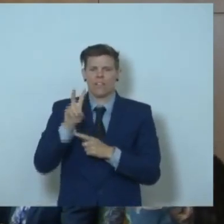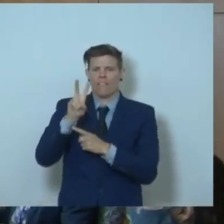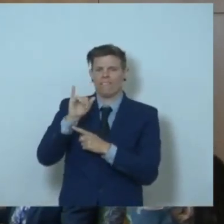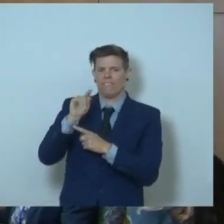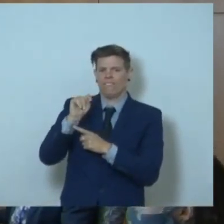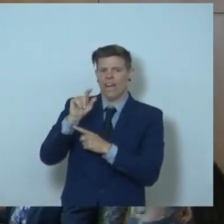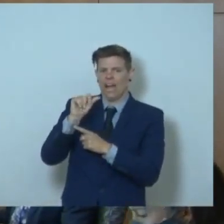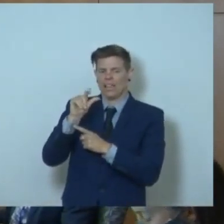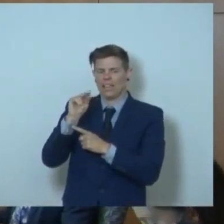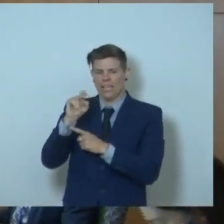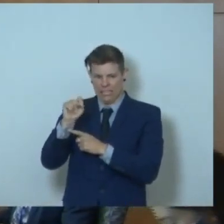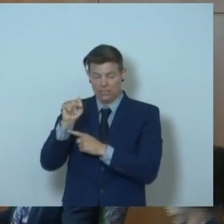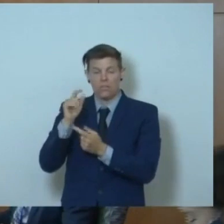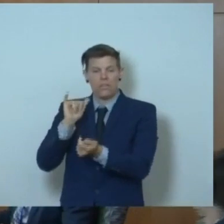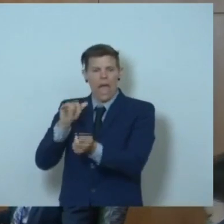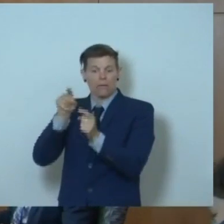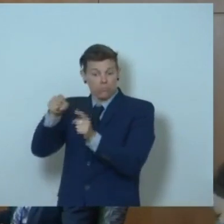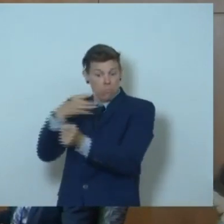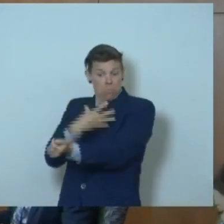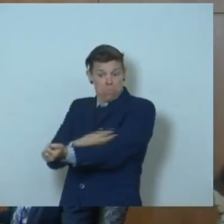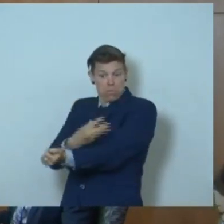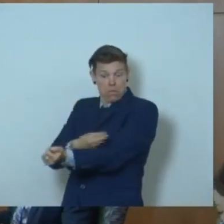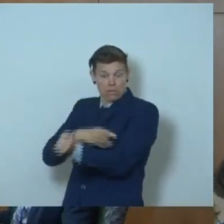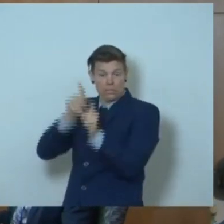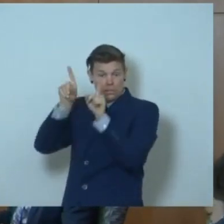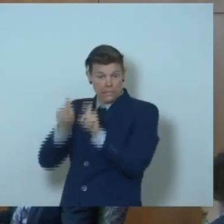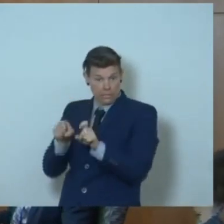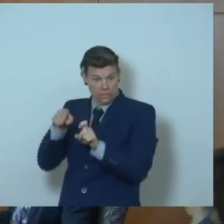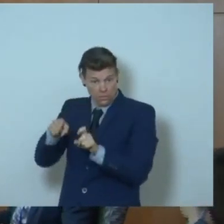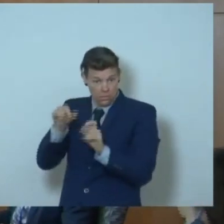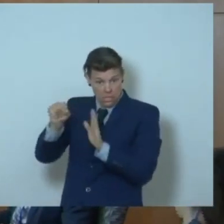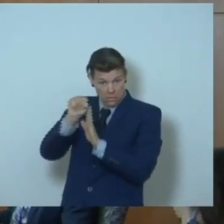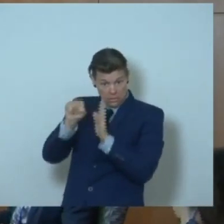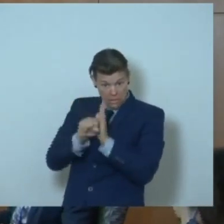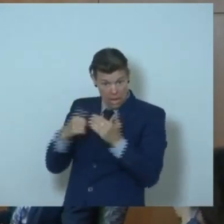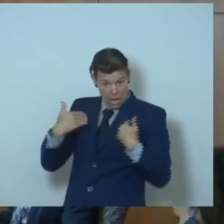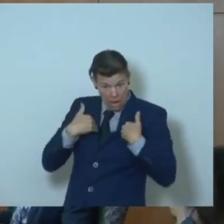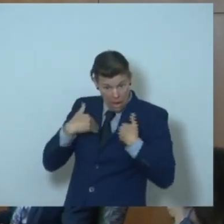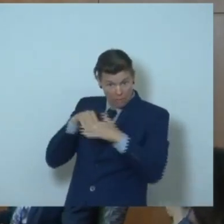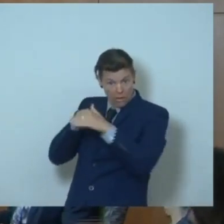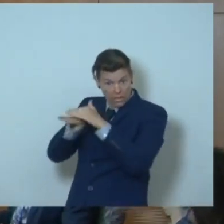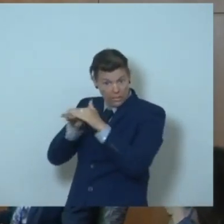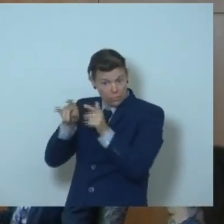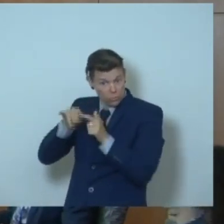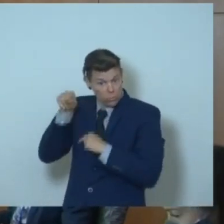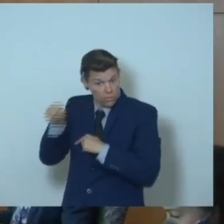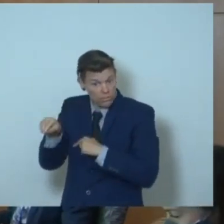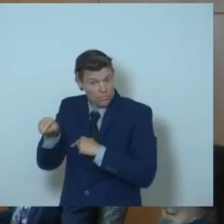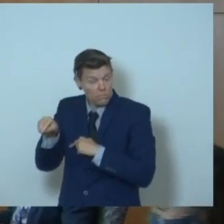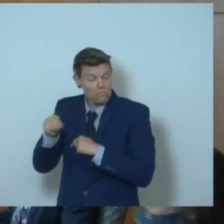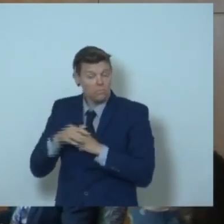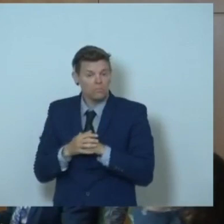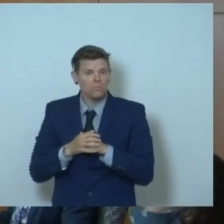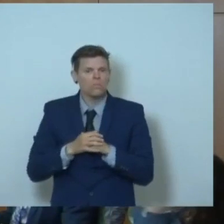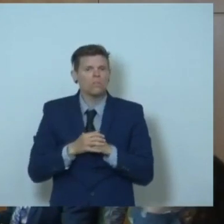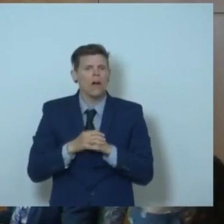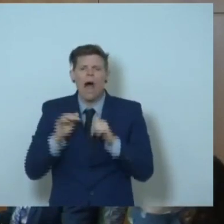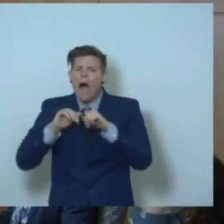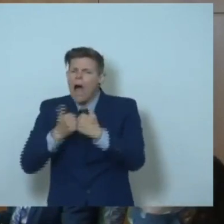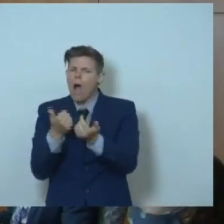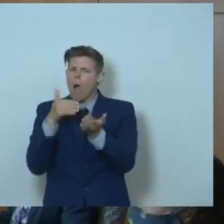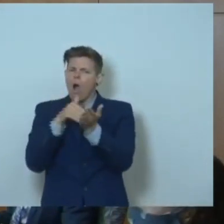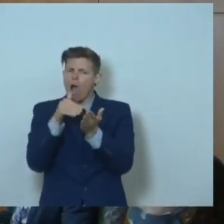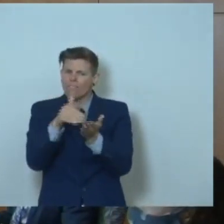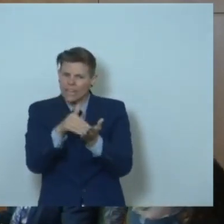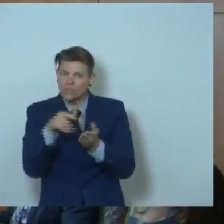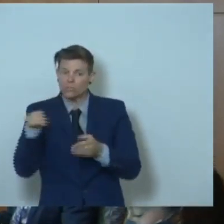I'm wondering if others are doing that and if the state has access to it. And also, any more indication as to how often you want people who've returned to